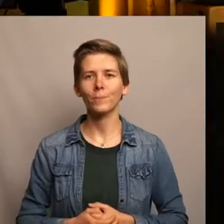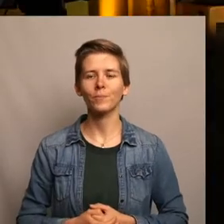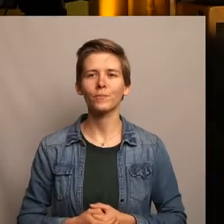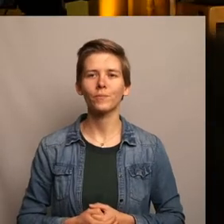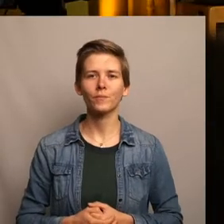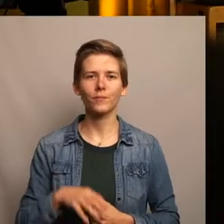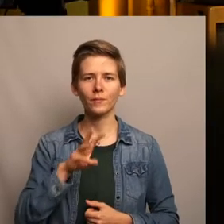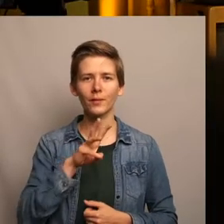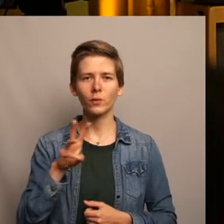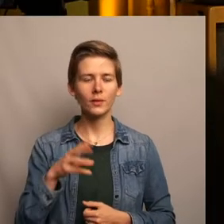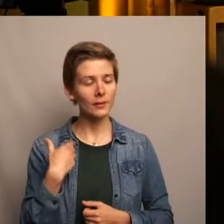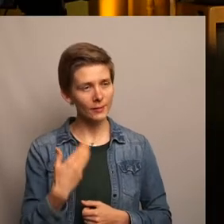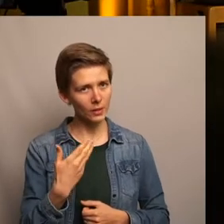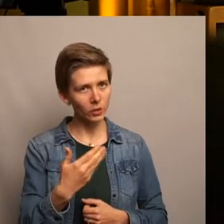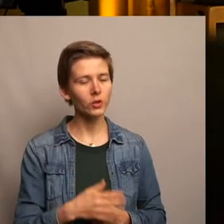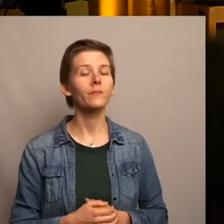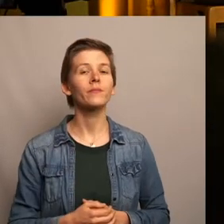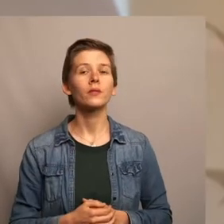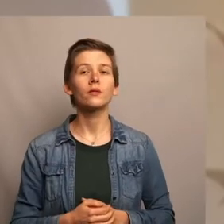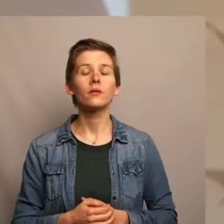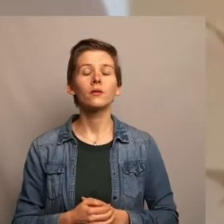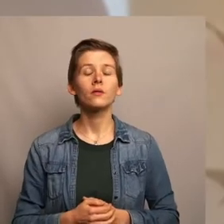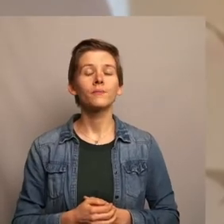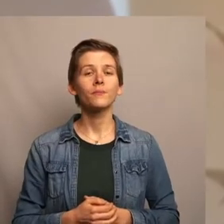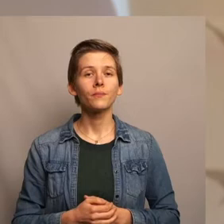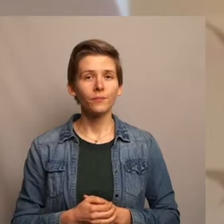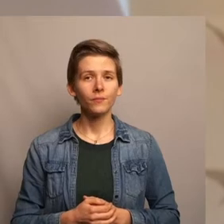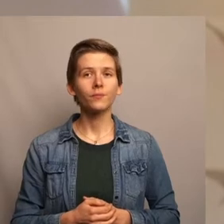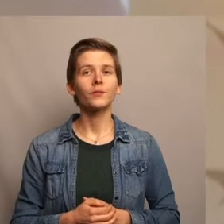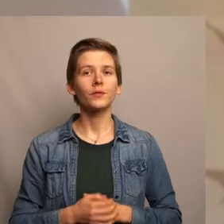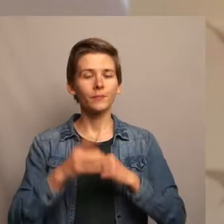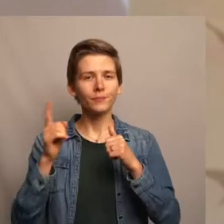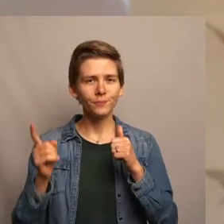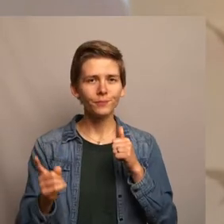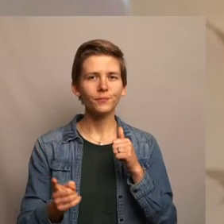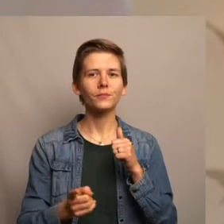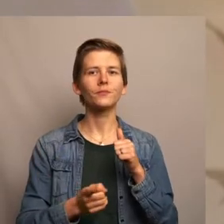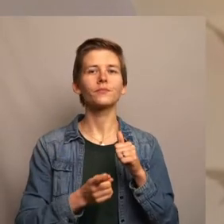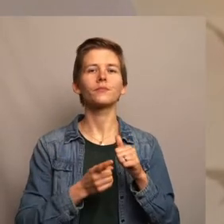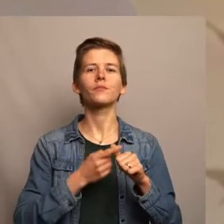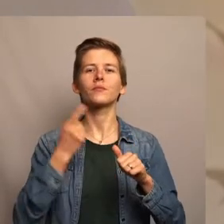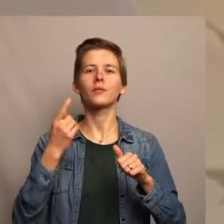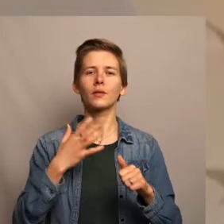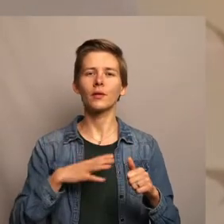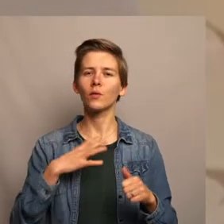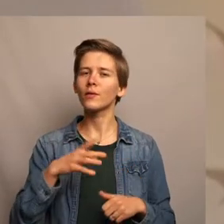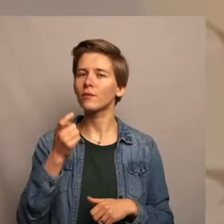Thank you, everyone. I would like first, from the beginning, just tackle the whole Finland discussion.